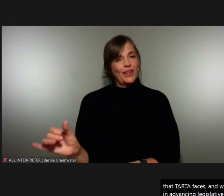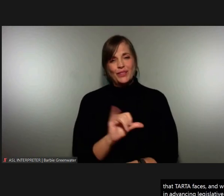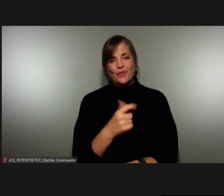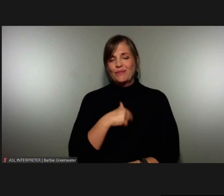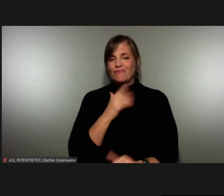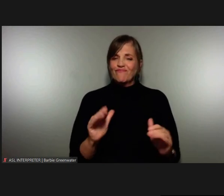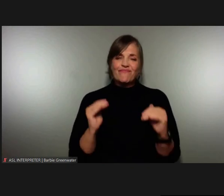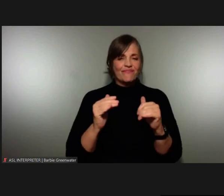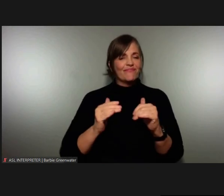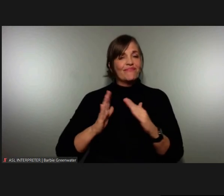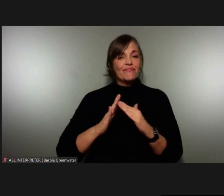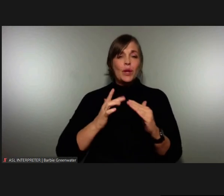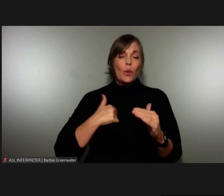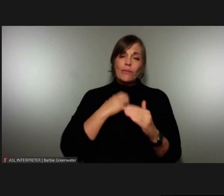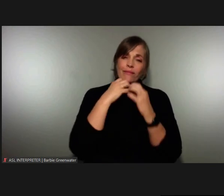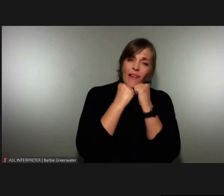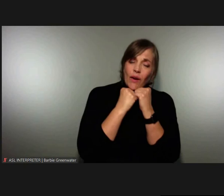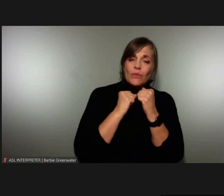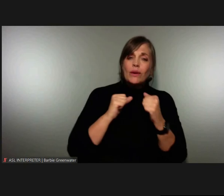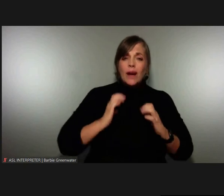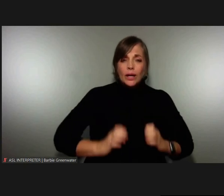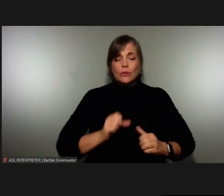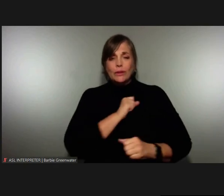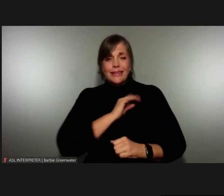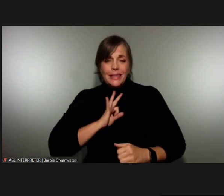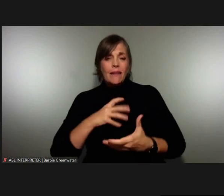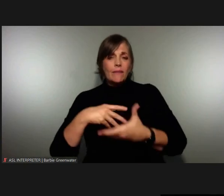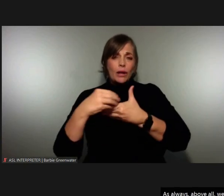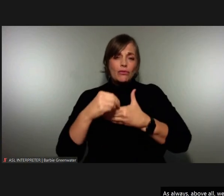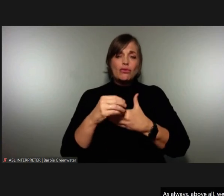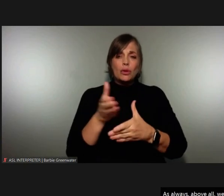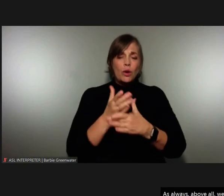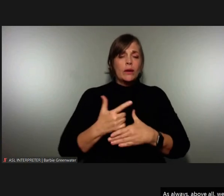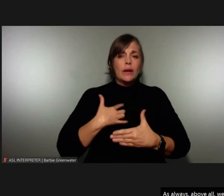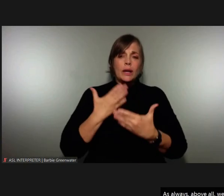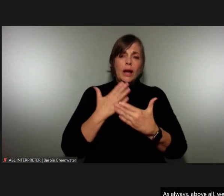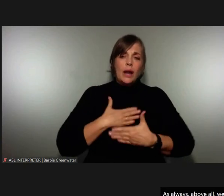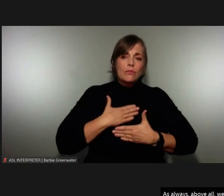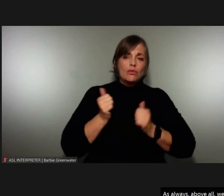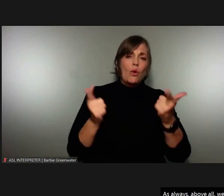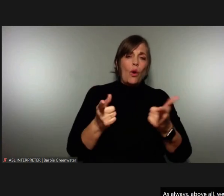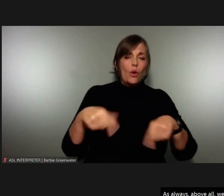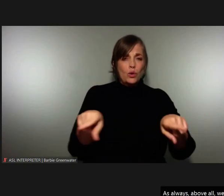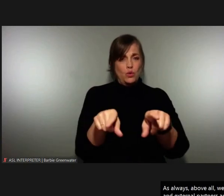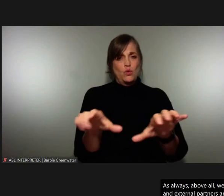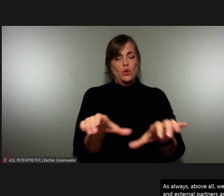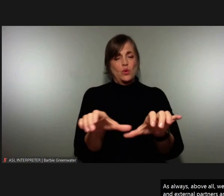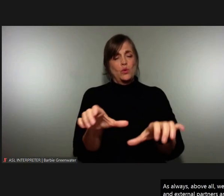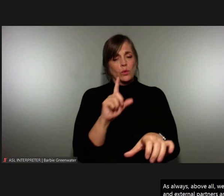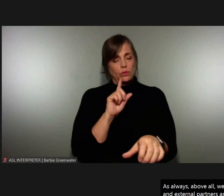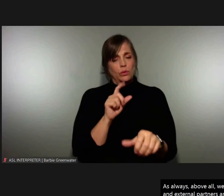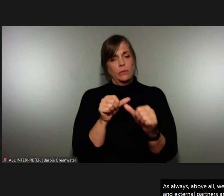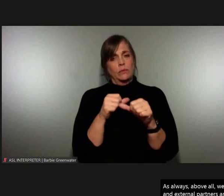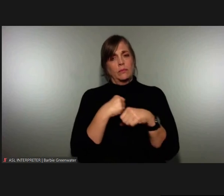our customers, our staff, and external partners, and appreciate all you do to ensure TARTA's success, including your efforts